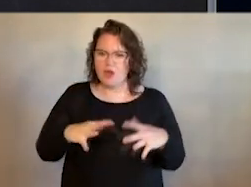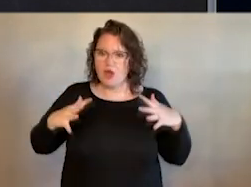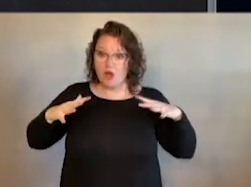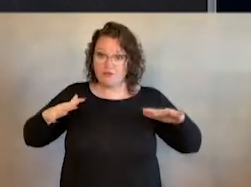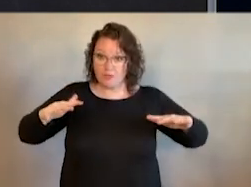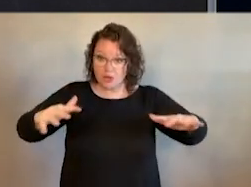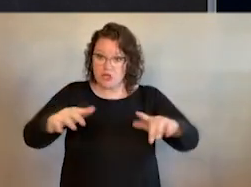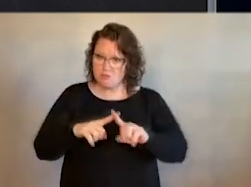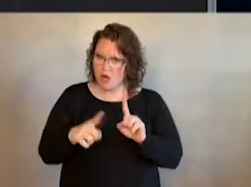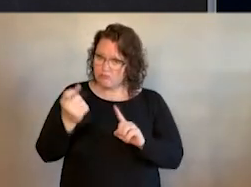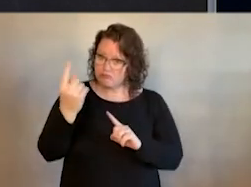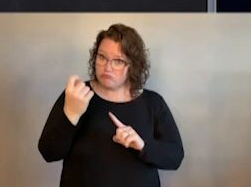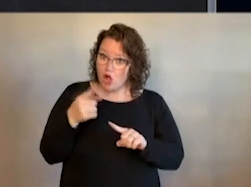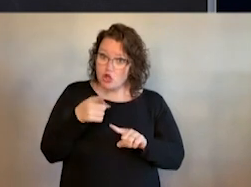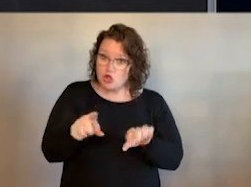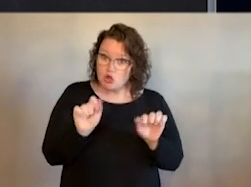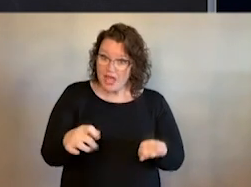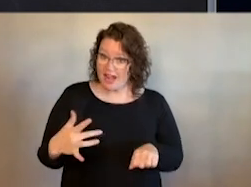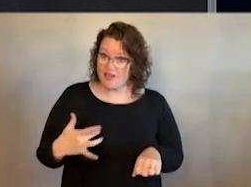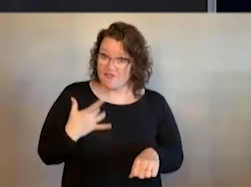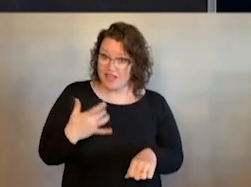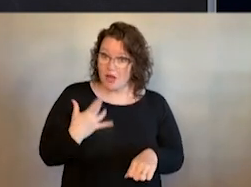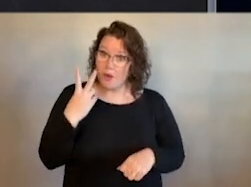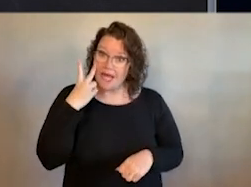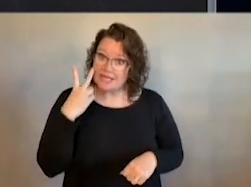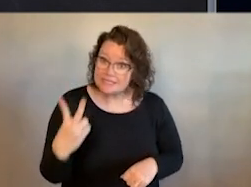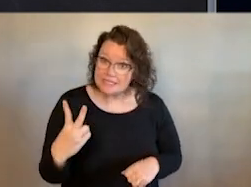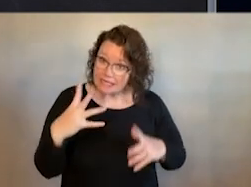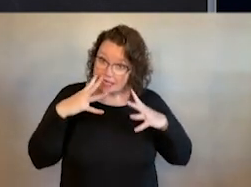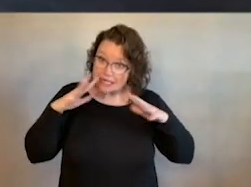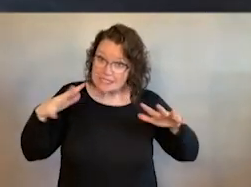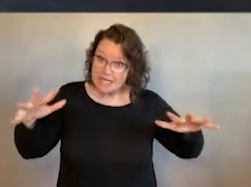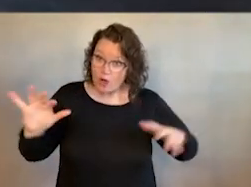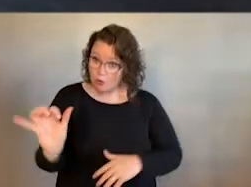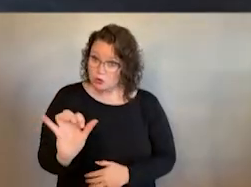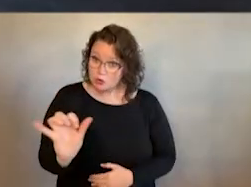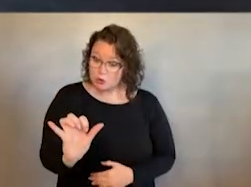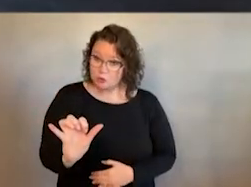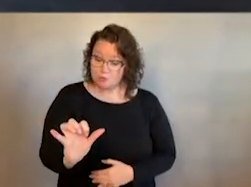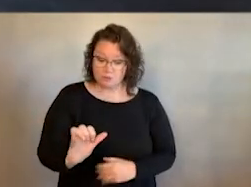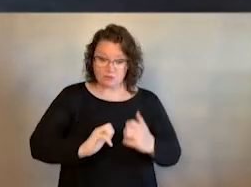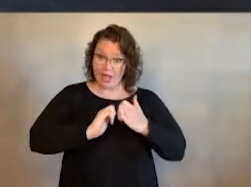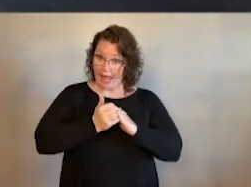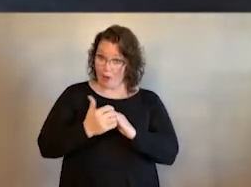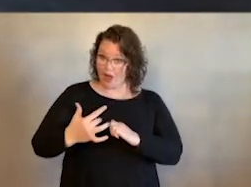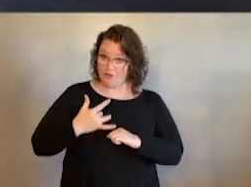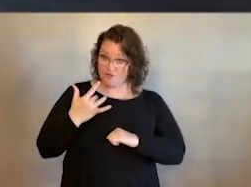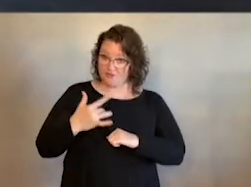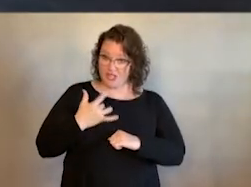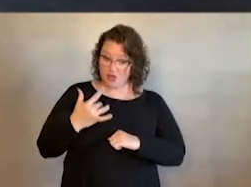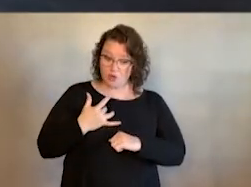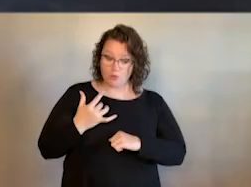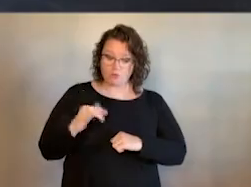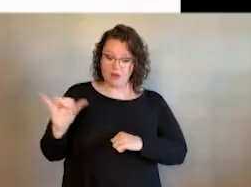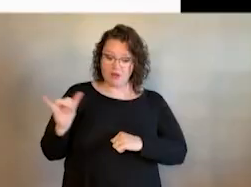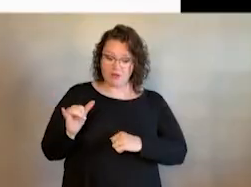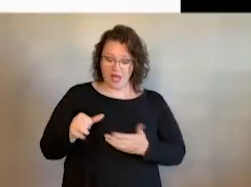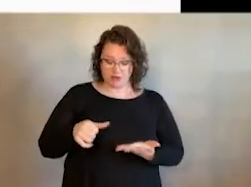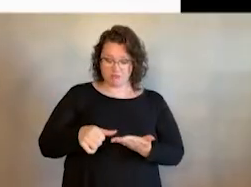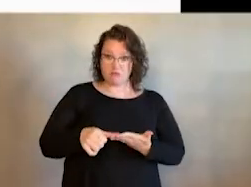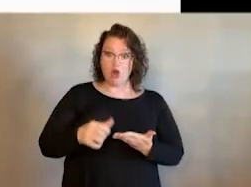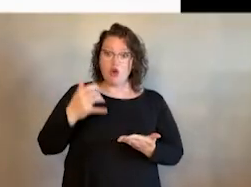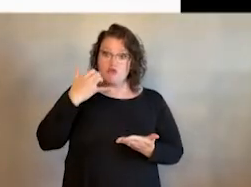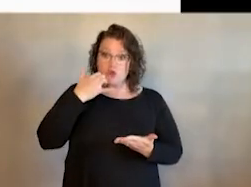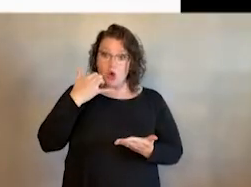know that you can feel and even see the effects of the sounds as well? You can feel vibrations through things like your